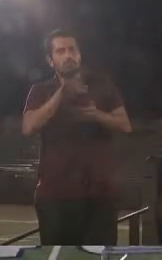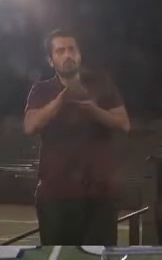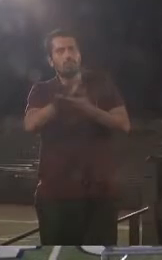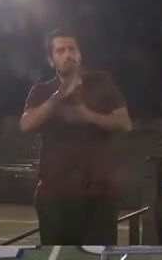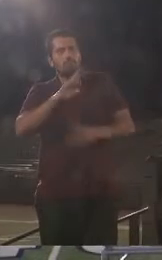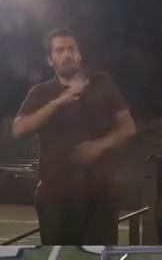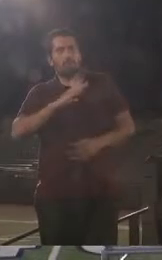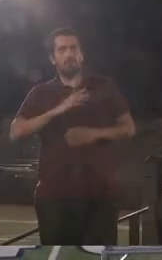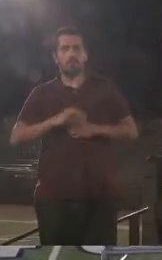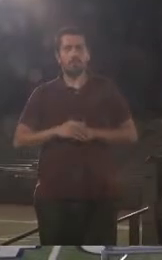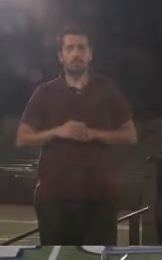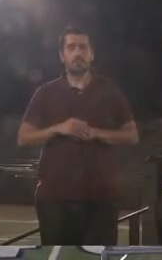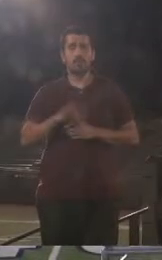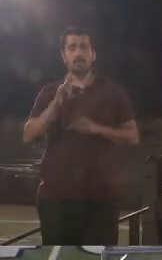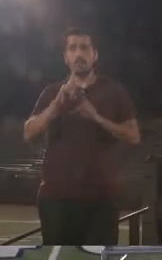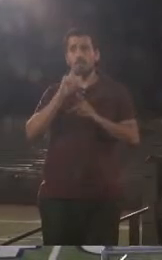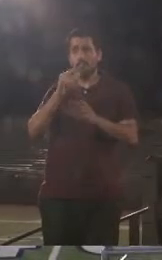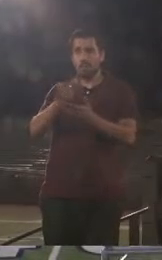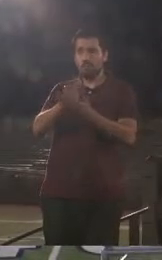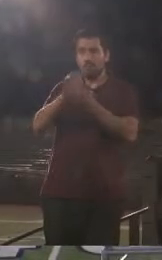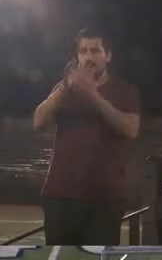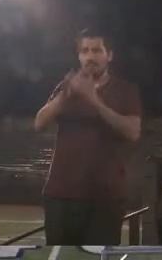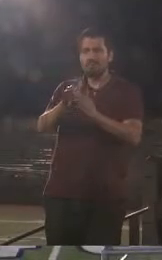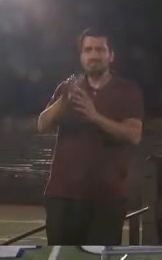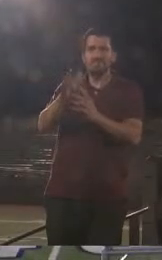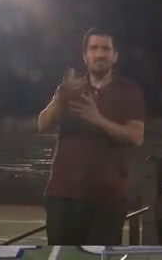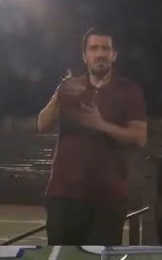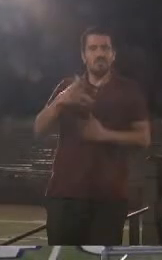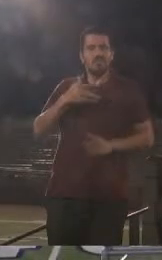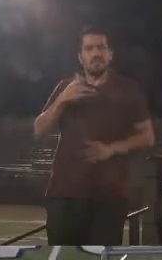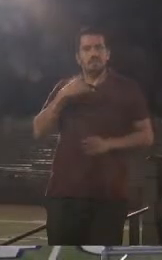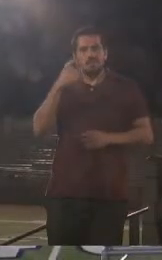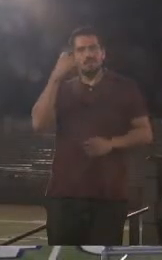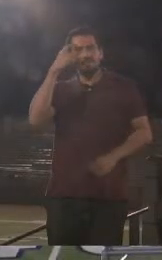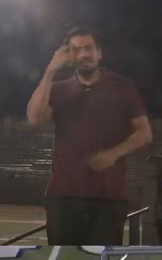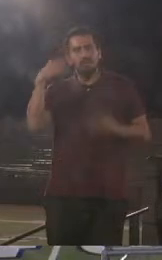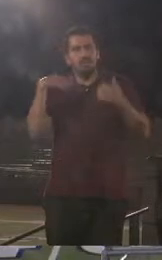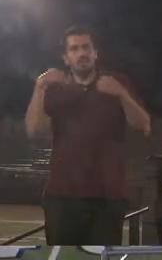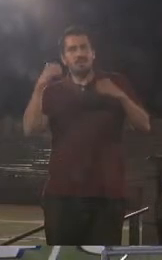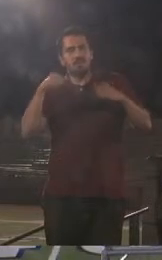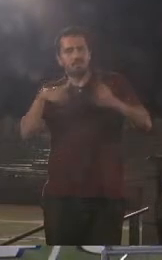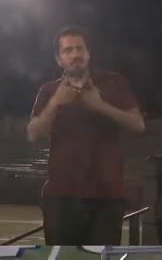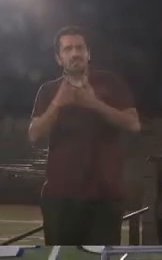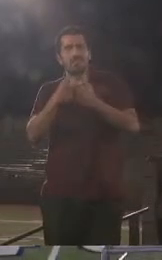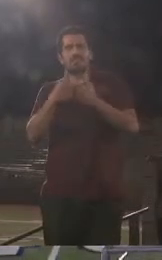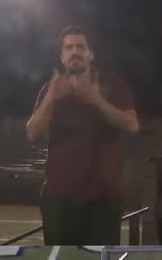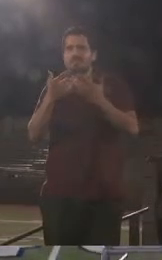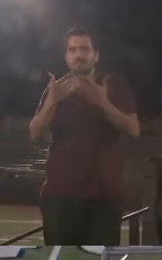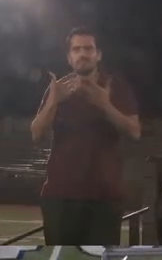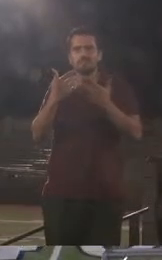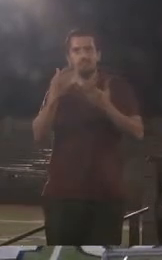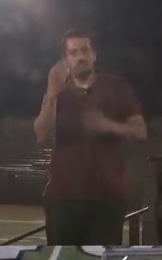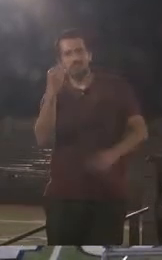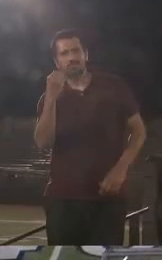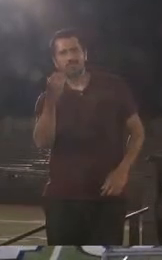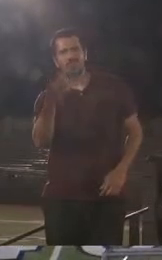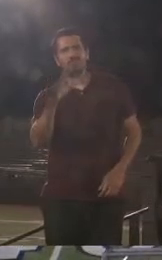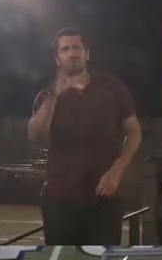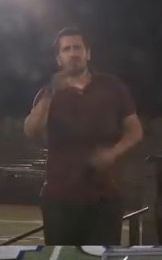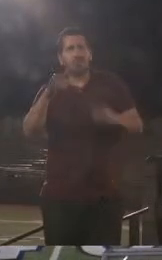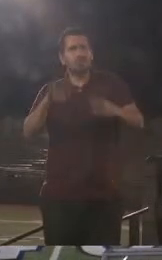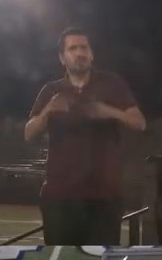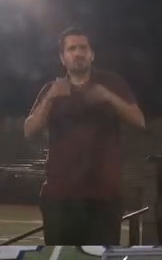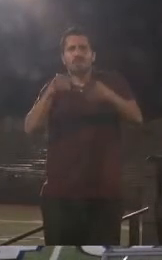To the graduates who have faced mental health challenges, and I know you're out there, I want you to know that your struggles